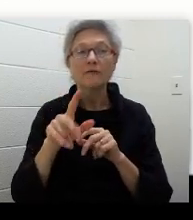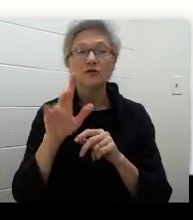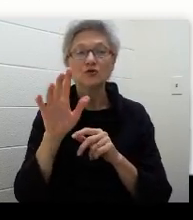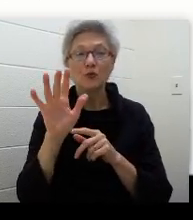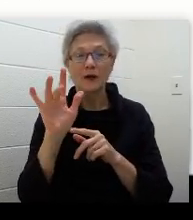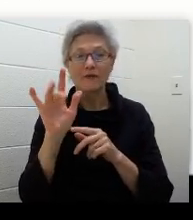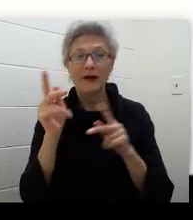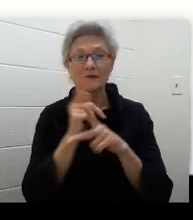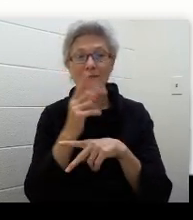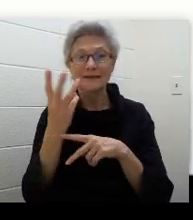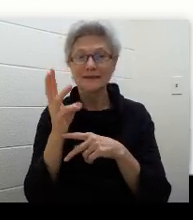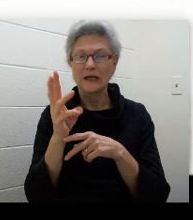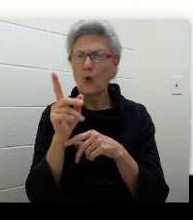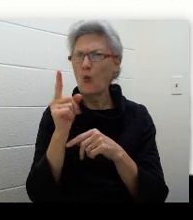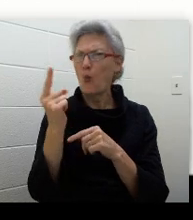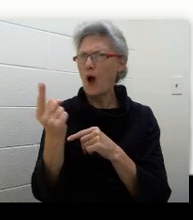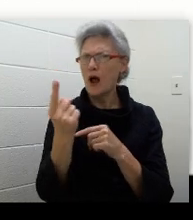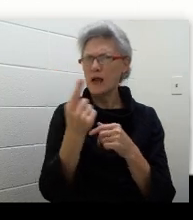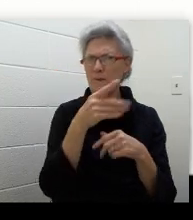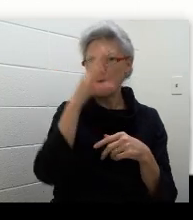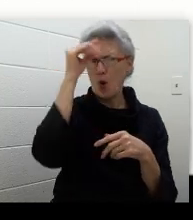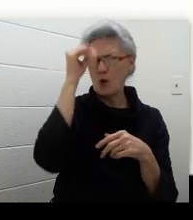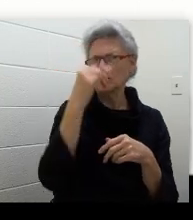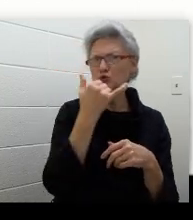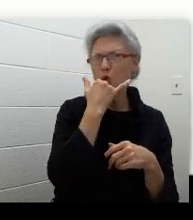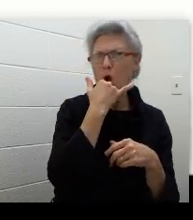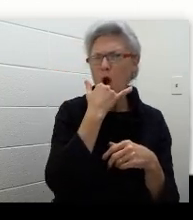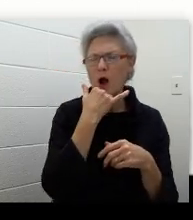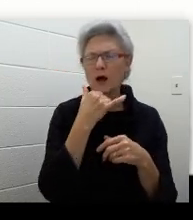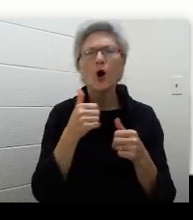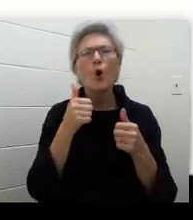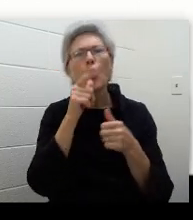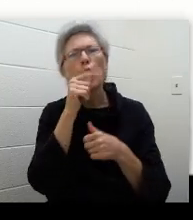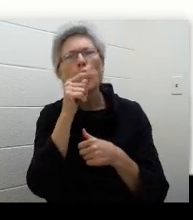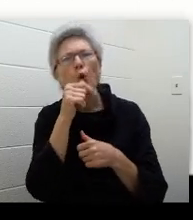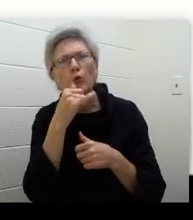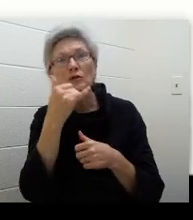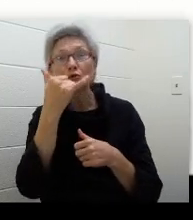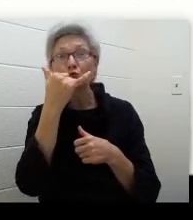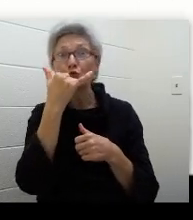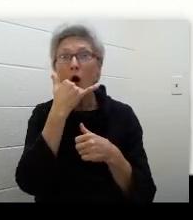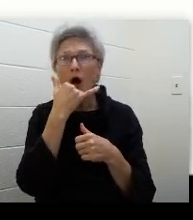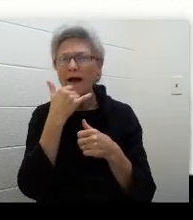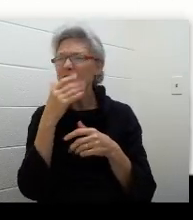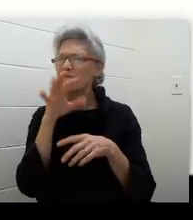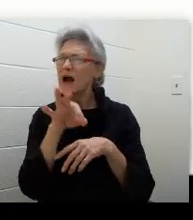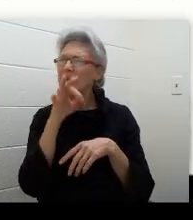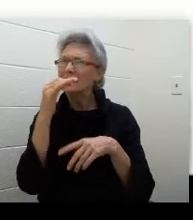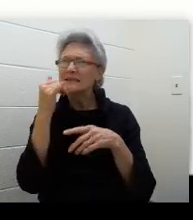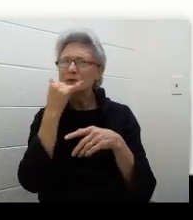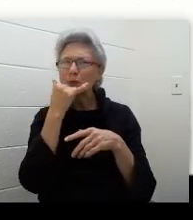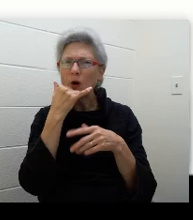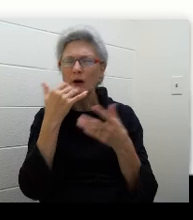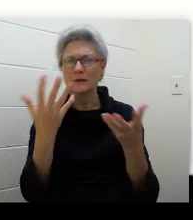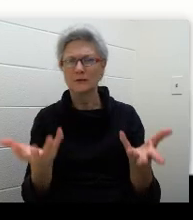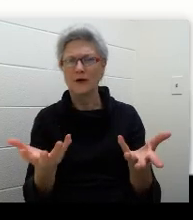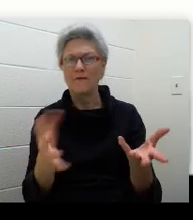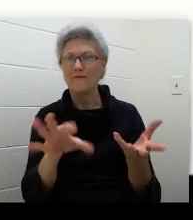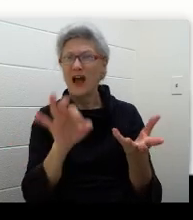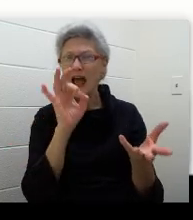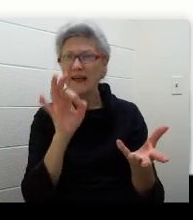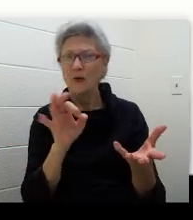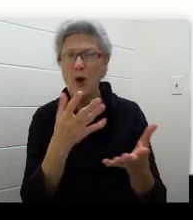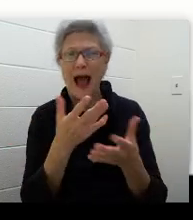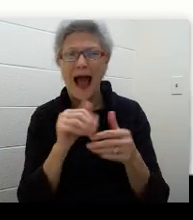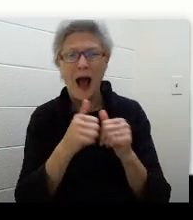was incorrect and what was his error? I love these problems because we get to be a detective and find their mistakes. So I'm going to first